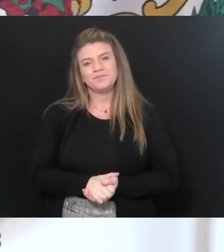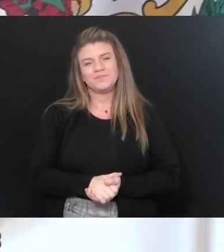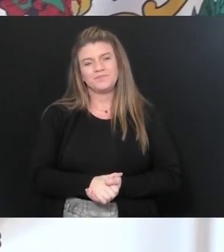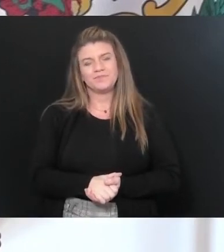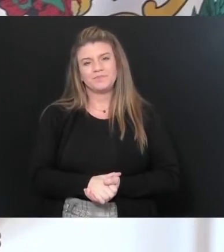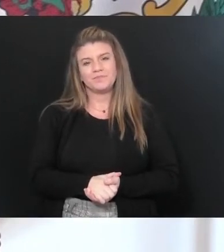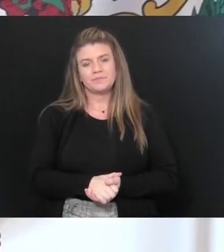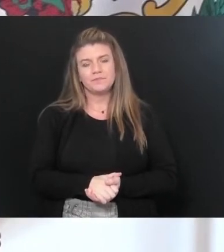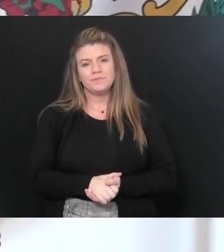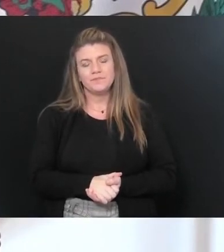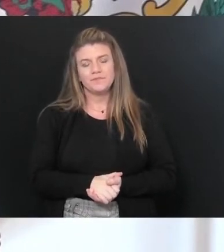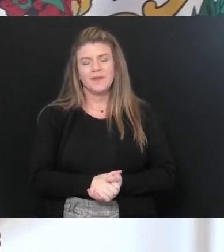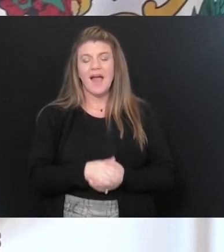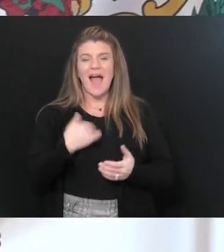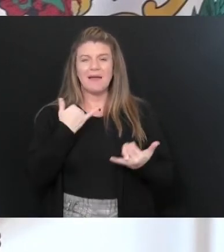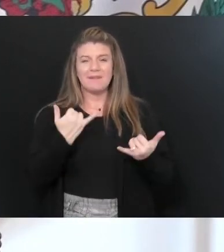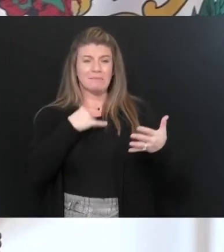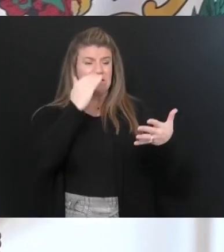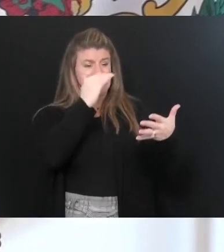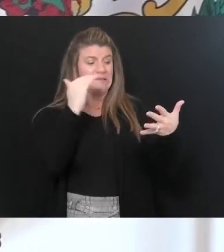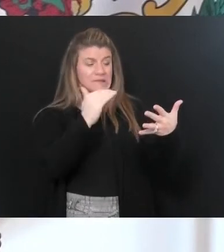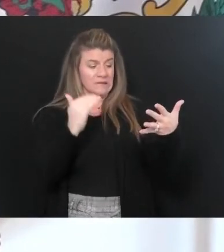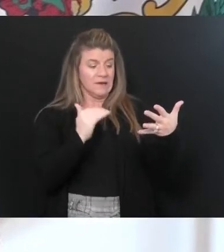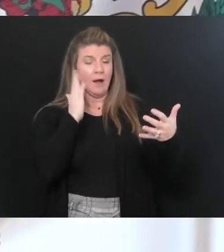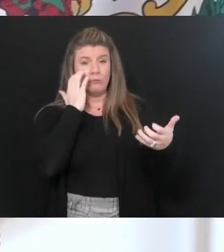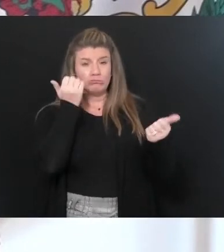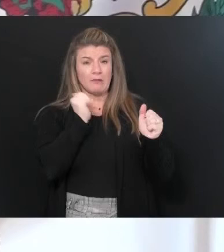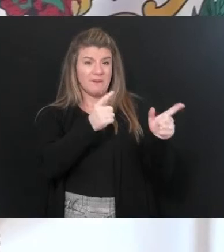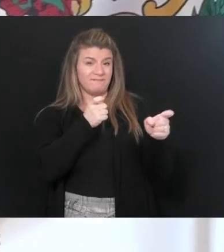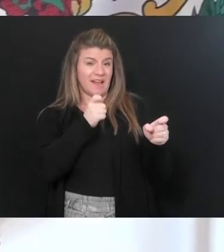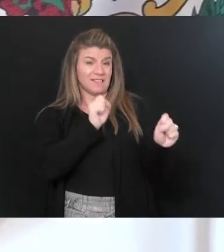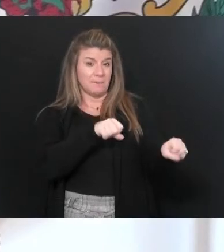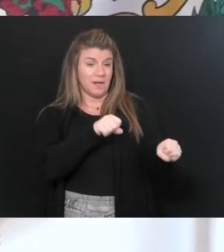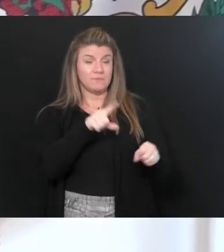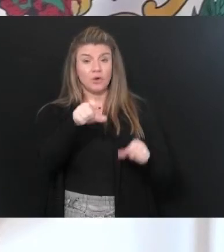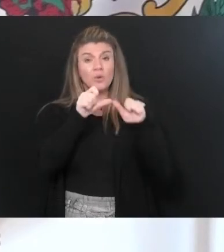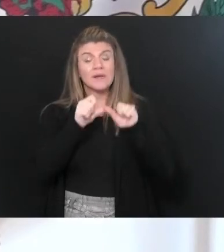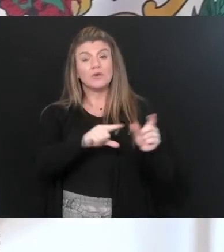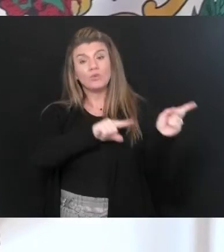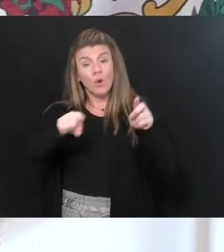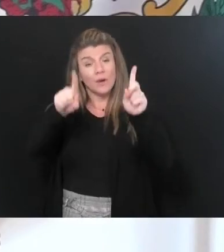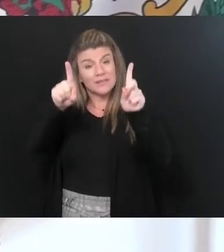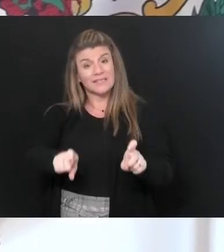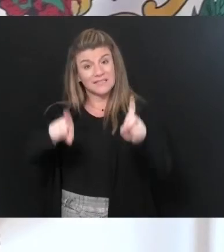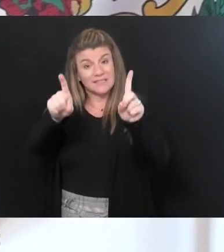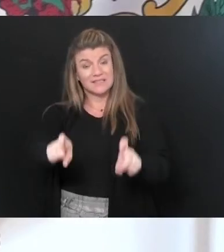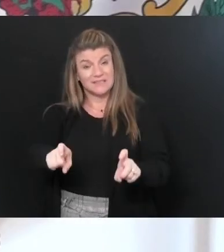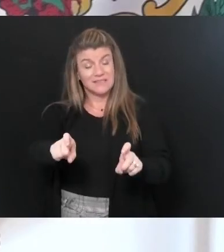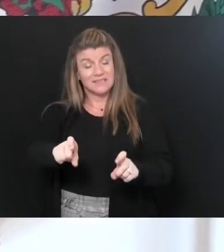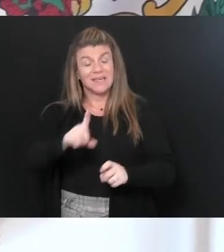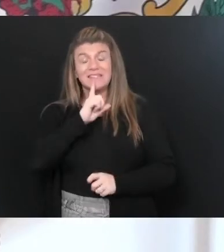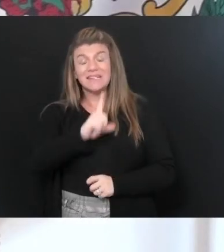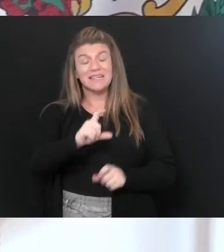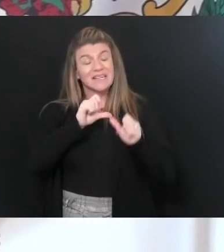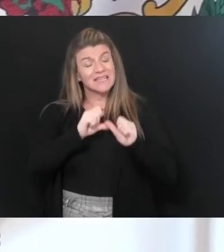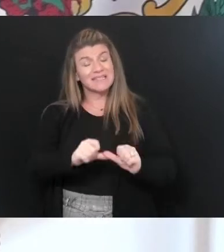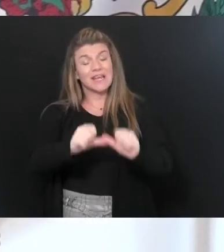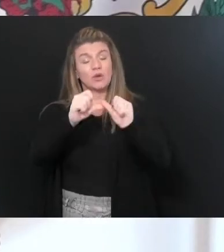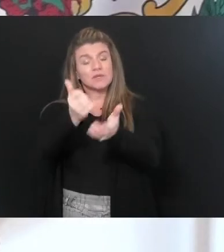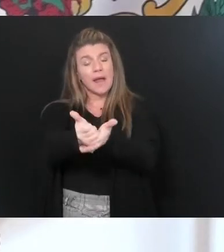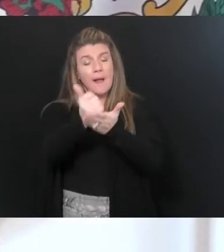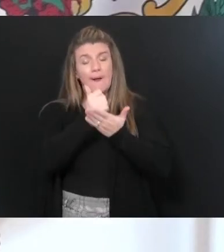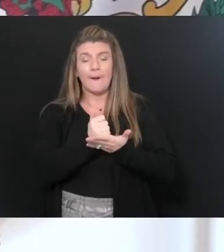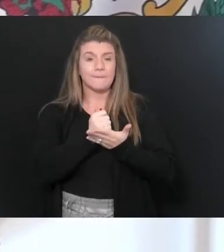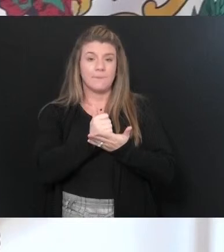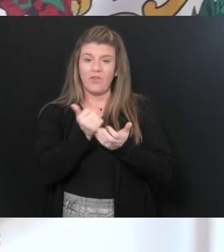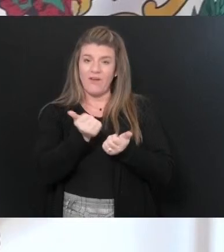I'll go through this stuff as quickly as possible, but continue to get tested. It just continues to help in